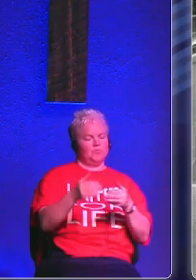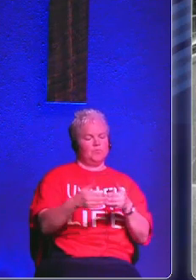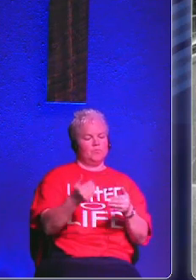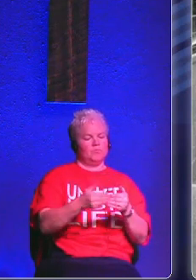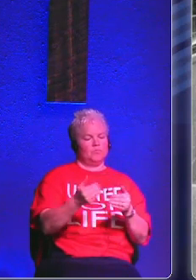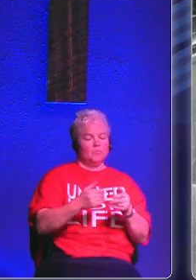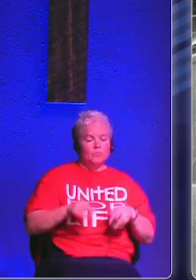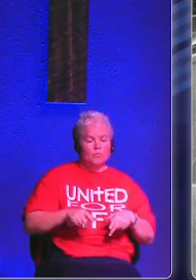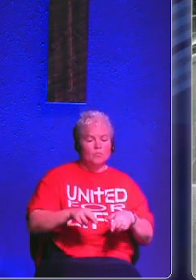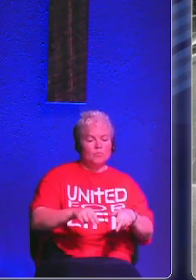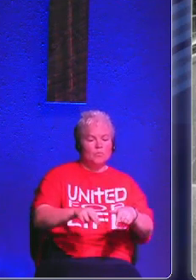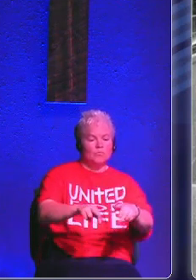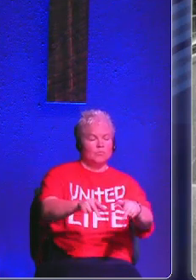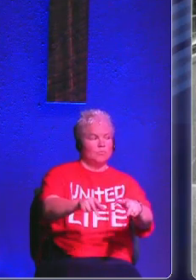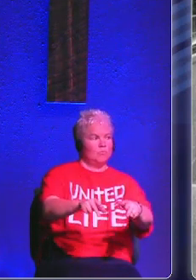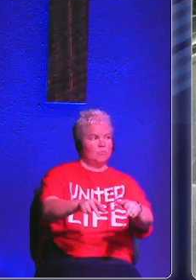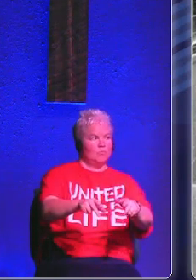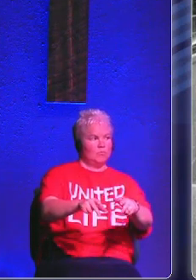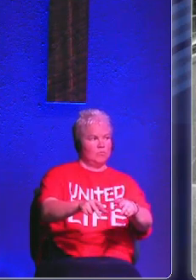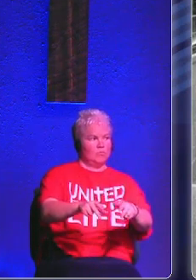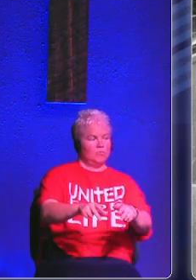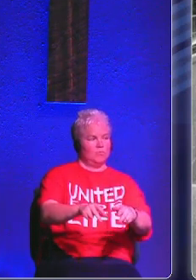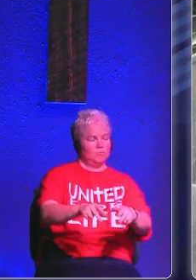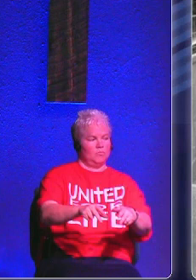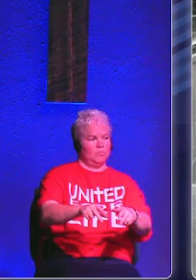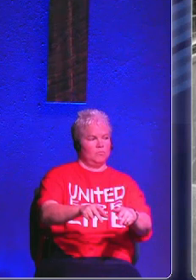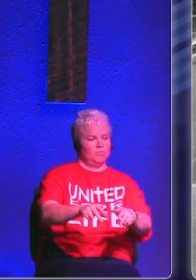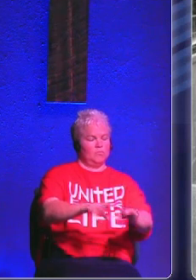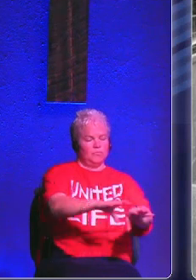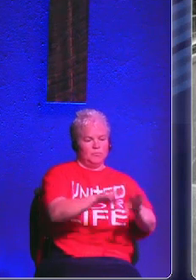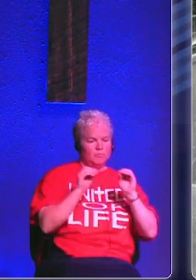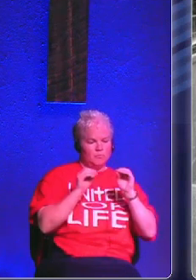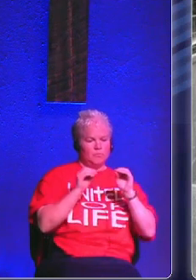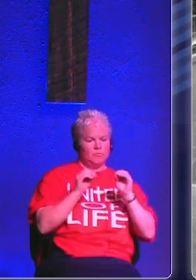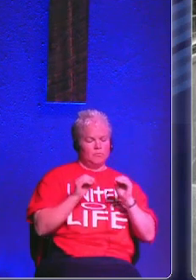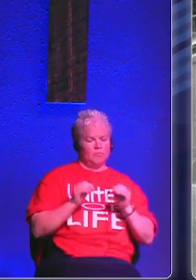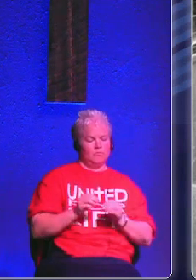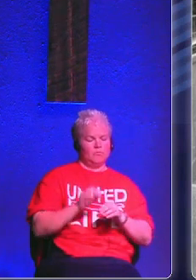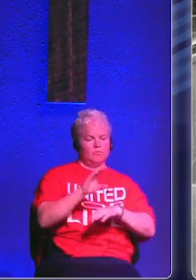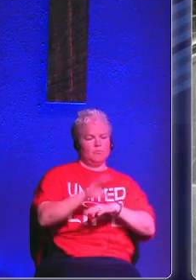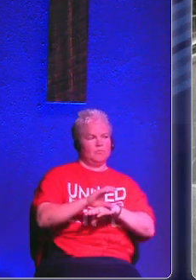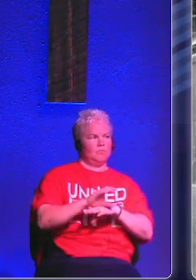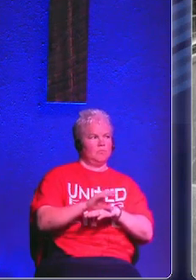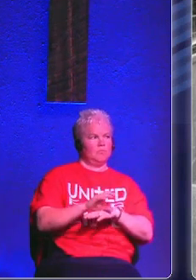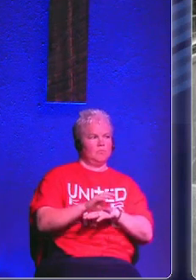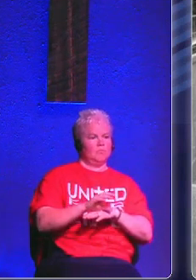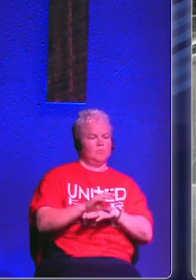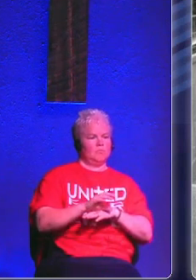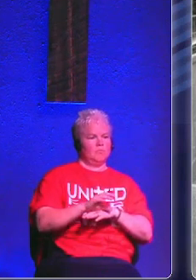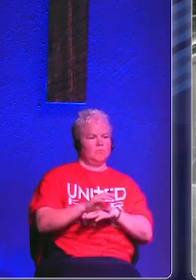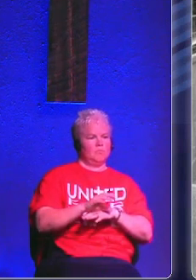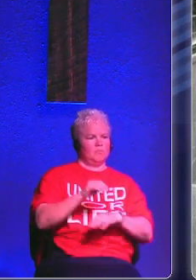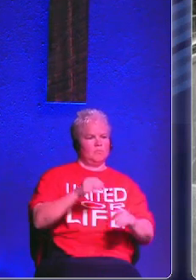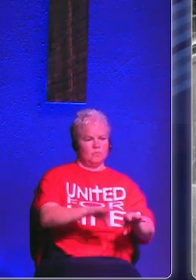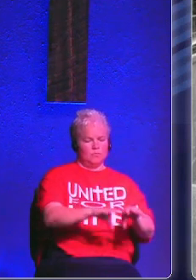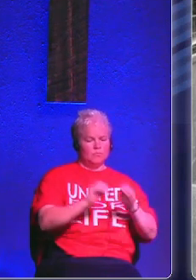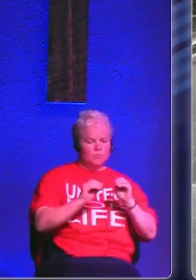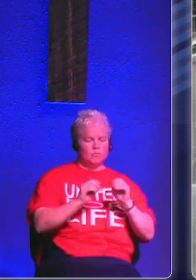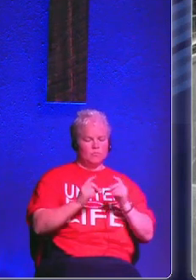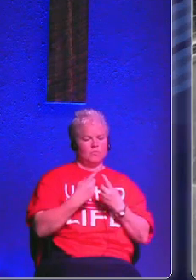be easy to walk into, but we want everybody that leaves this church to leave